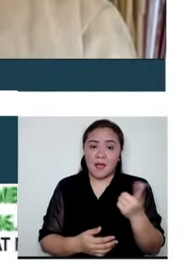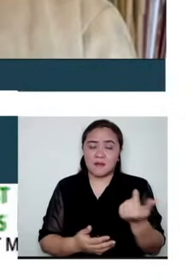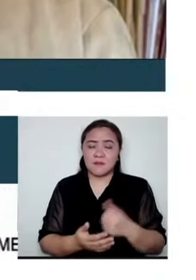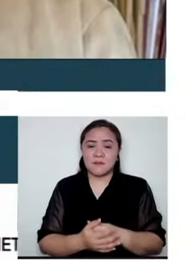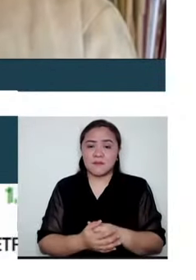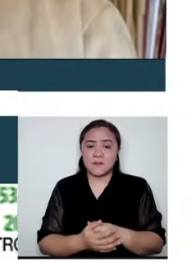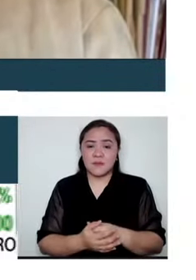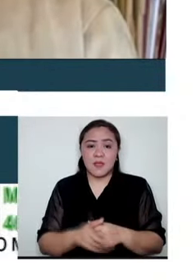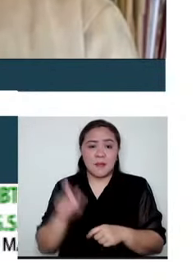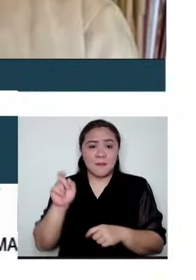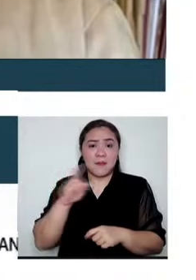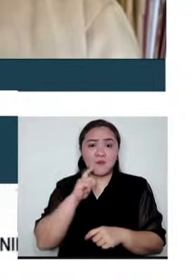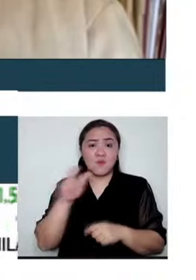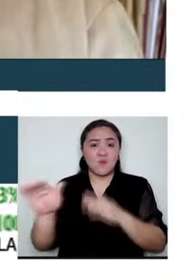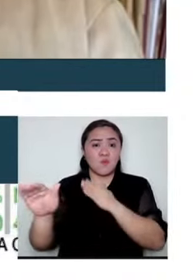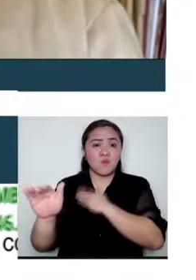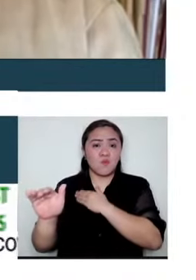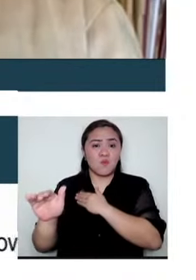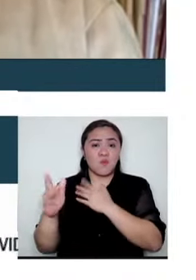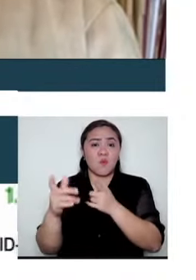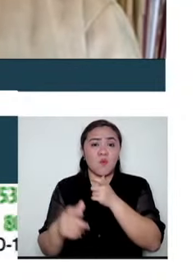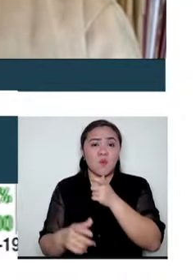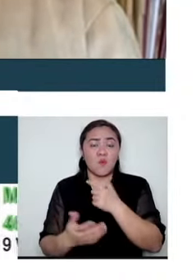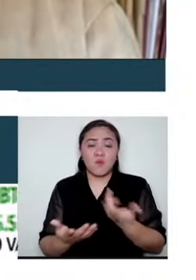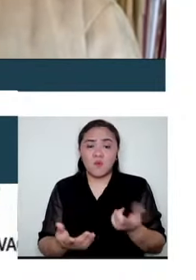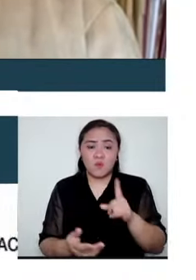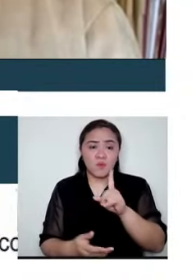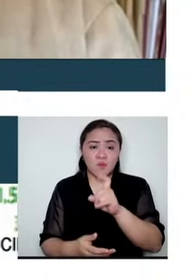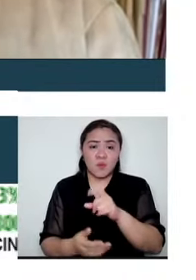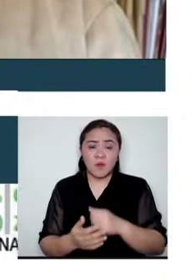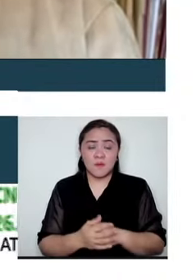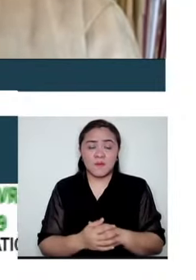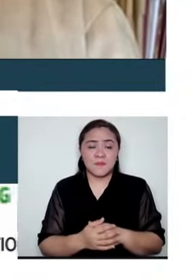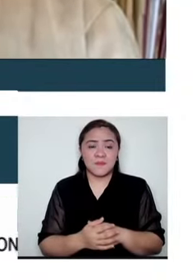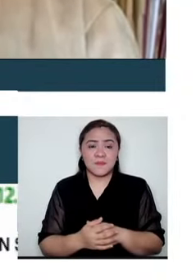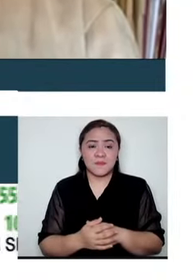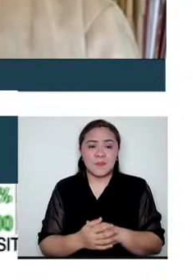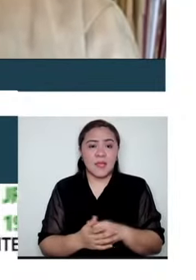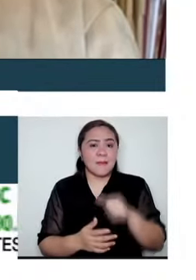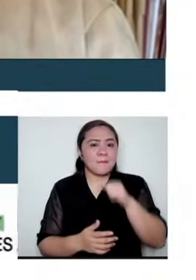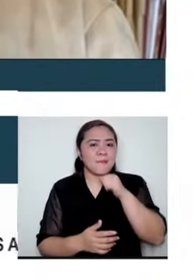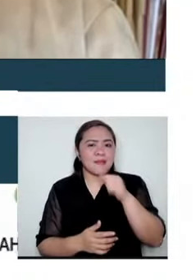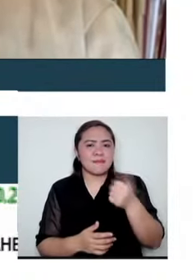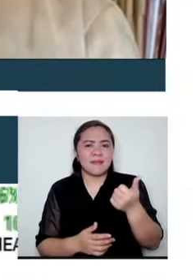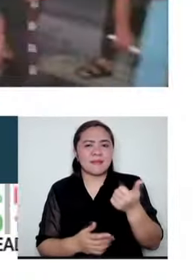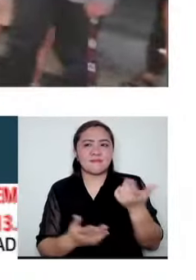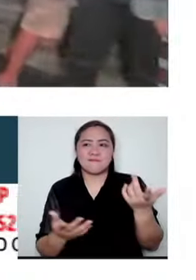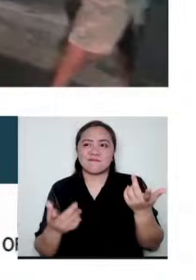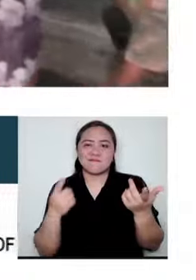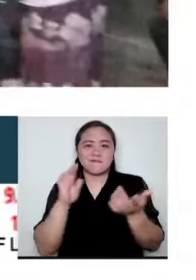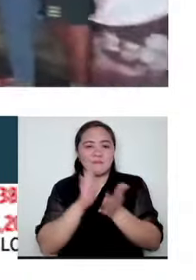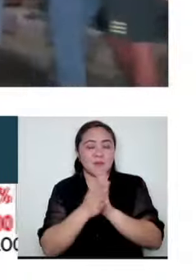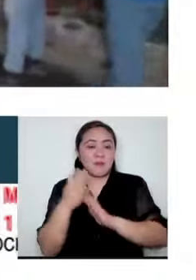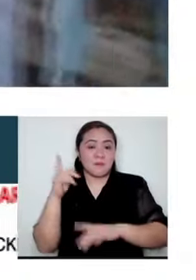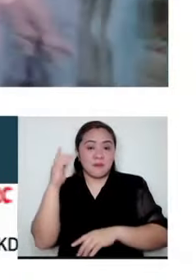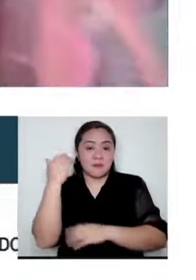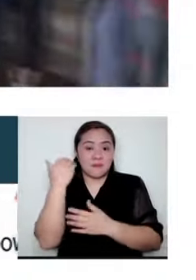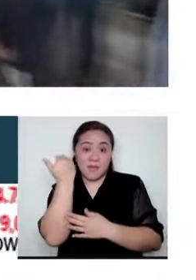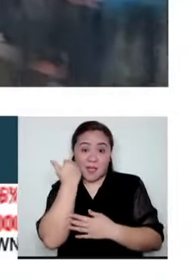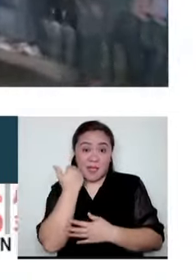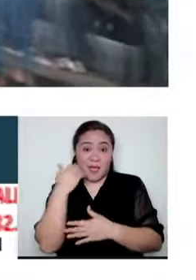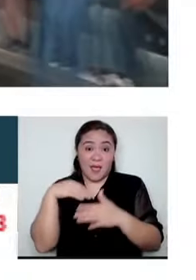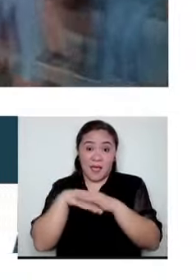who should be held accountable for this? I think it's not a reflection generally of lapses on the part of the LGUs. I